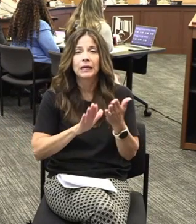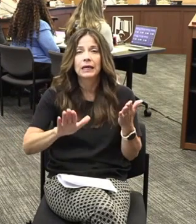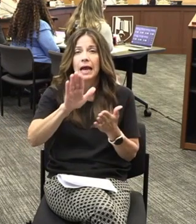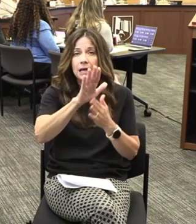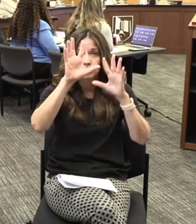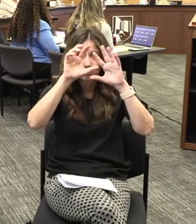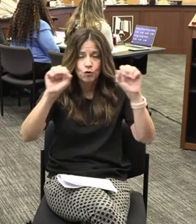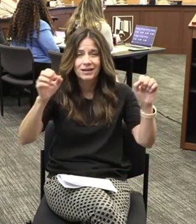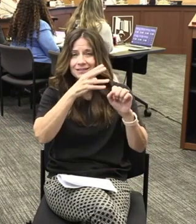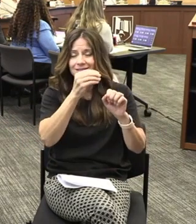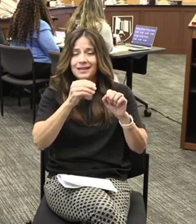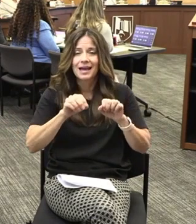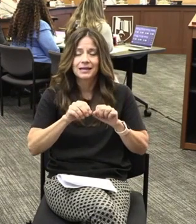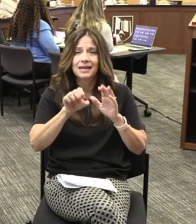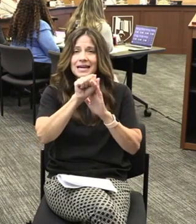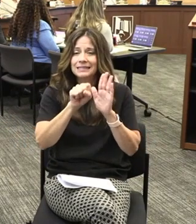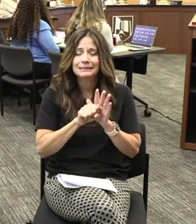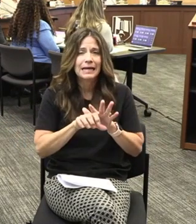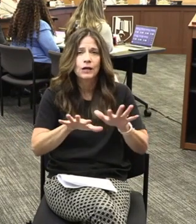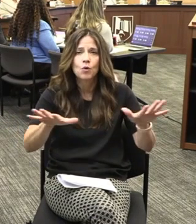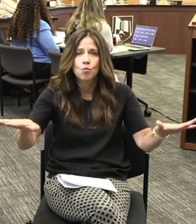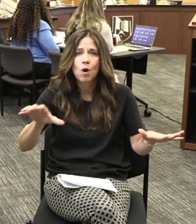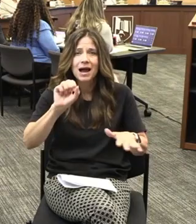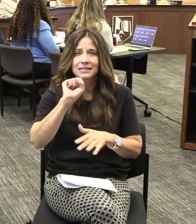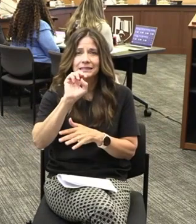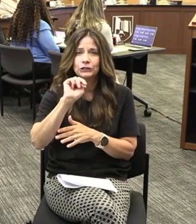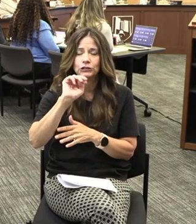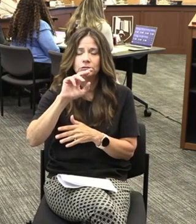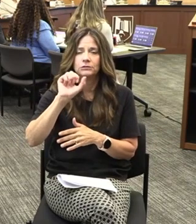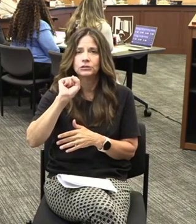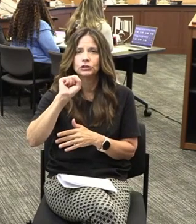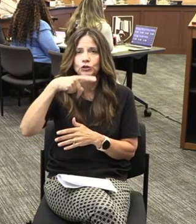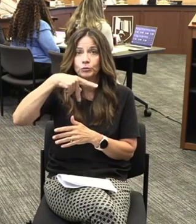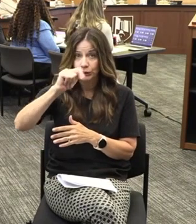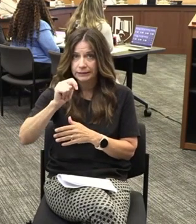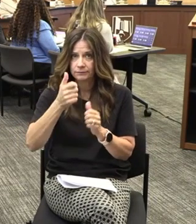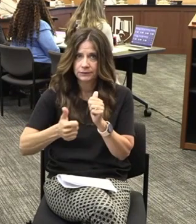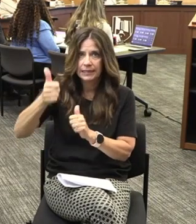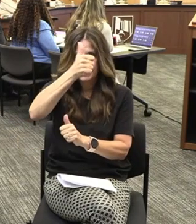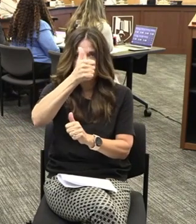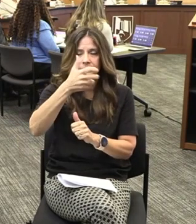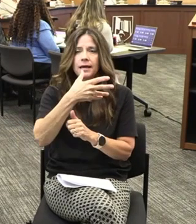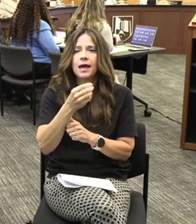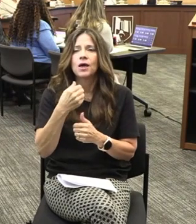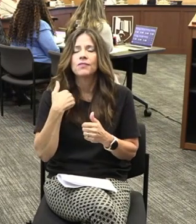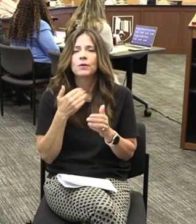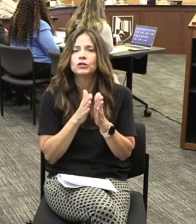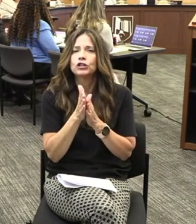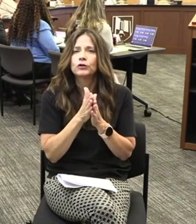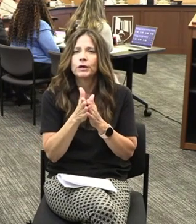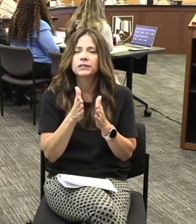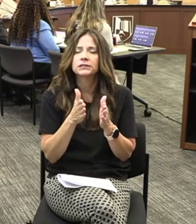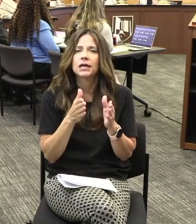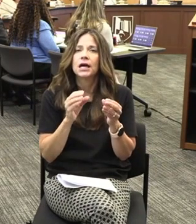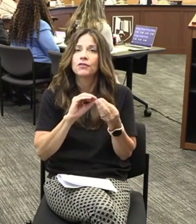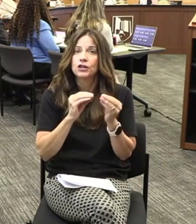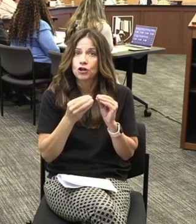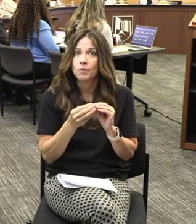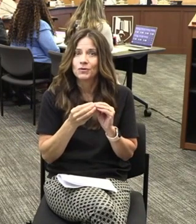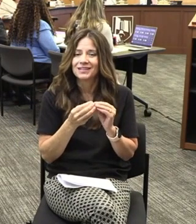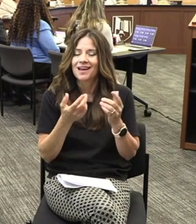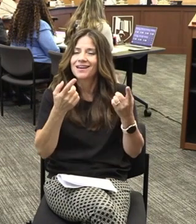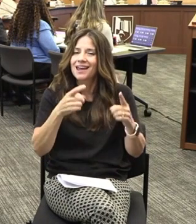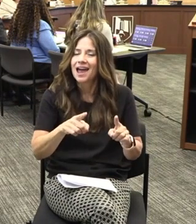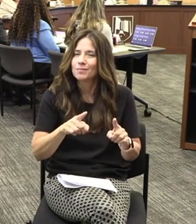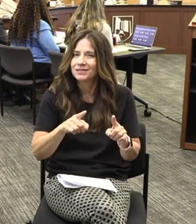statewide superintendents. And so a lot of what happens, to generate the numbers that you're seeing happens behind the scenes,